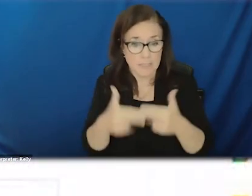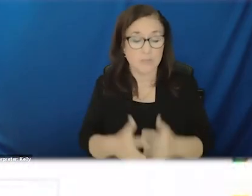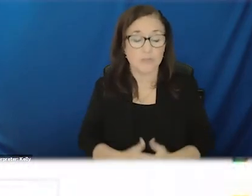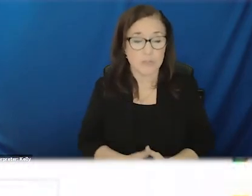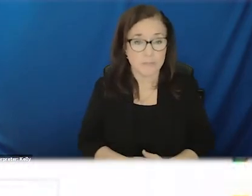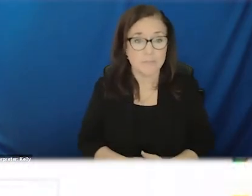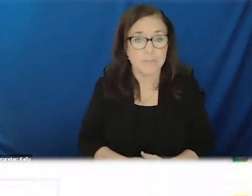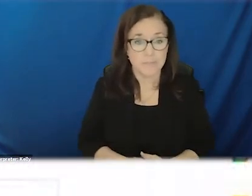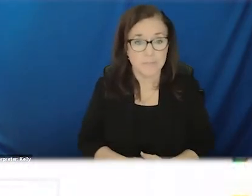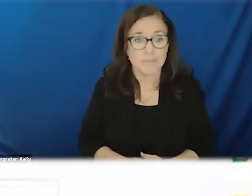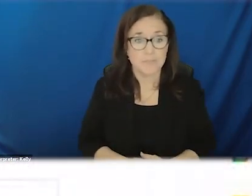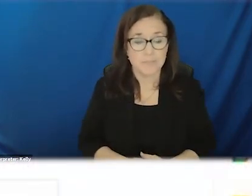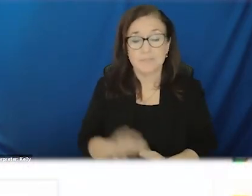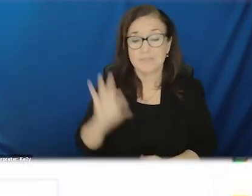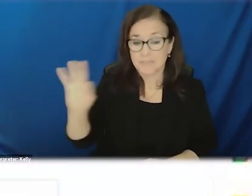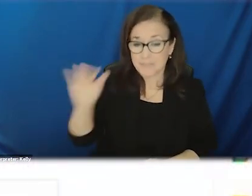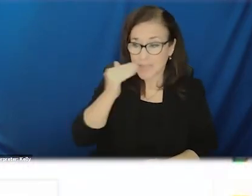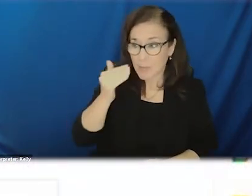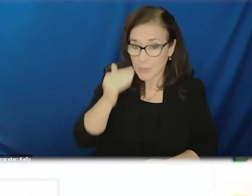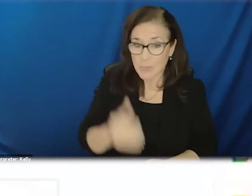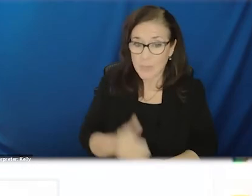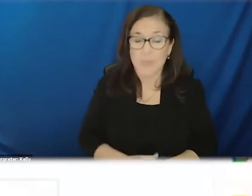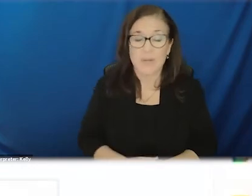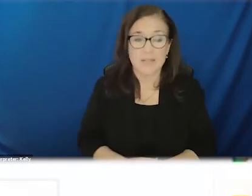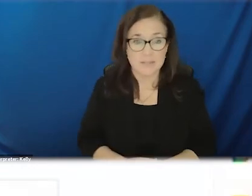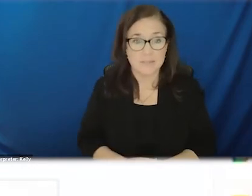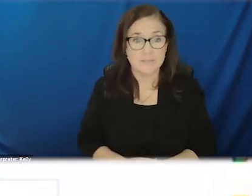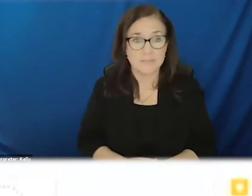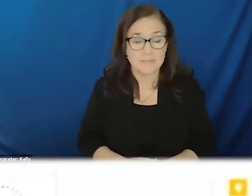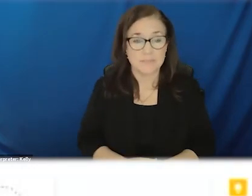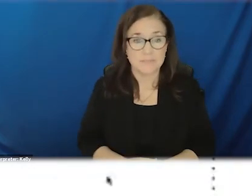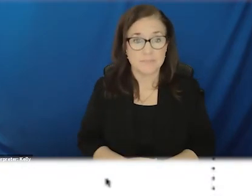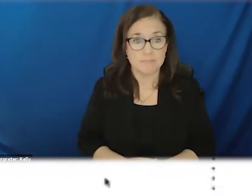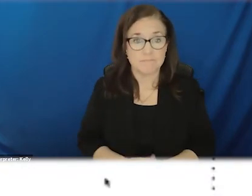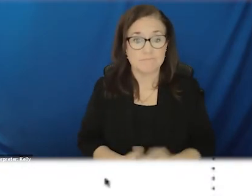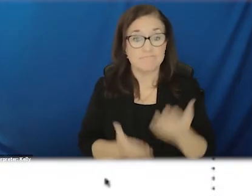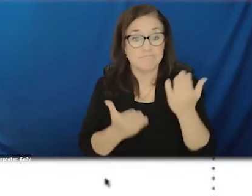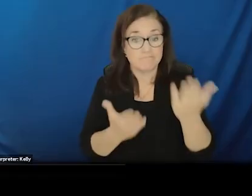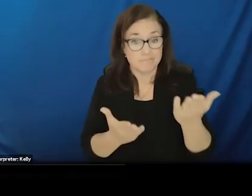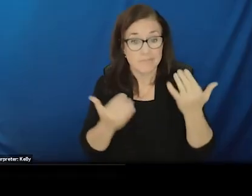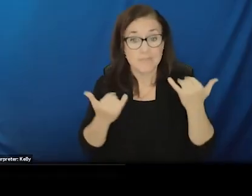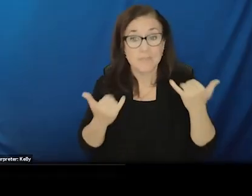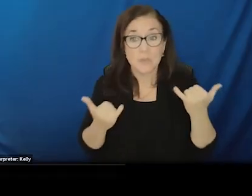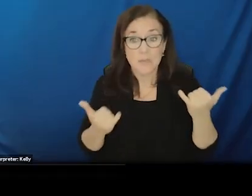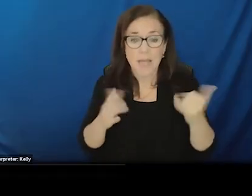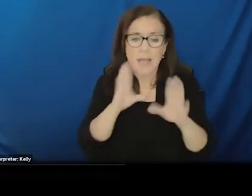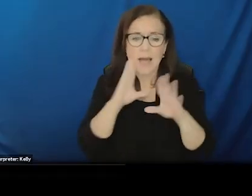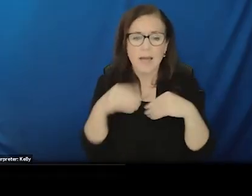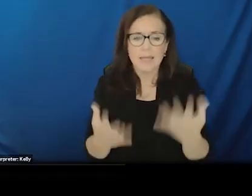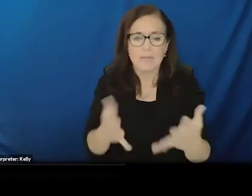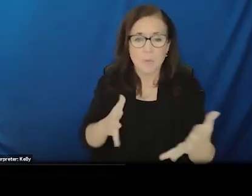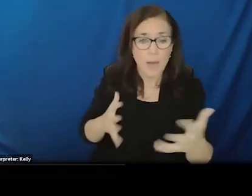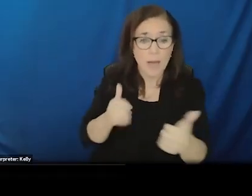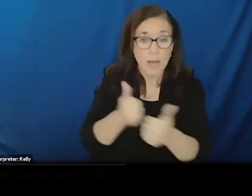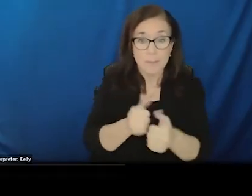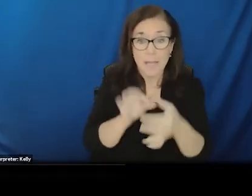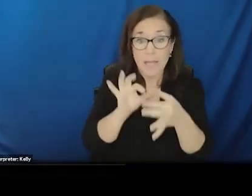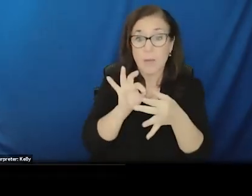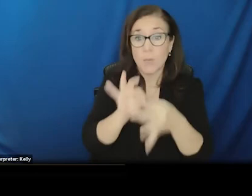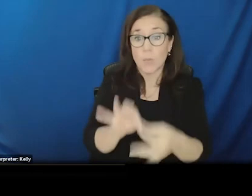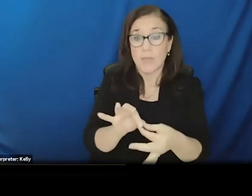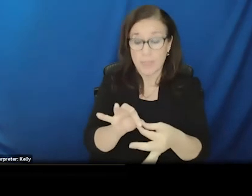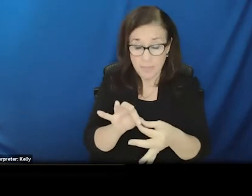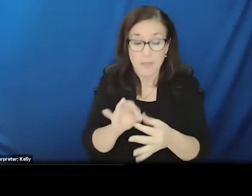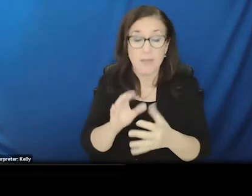Thank you so much, Mr. Rouse. And so today I bring you an update regarding the progress of our